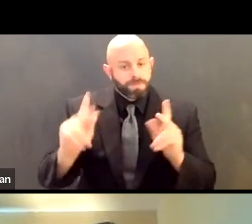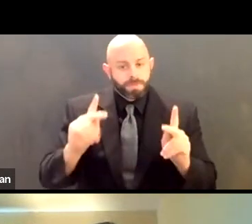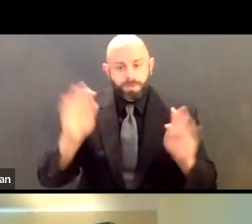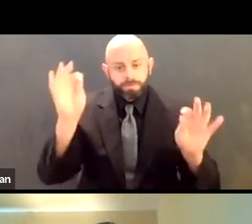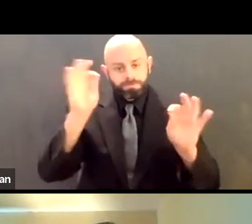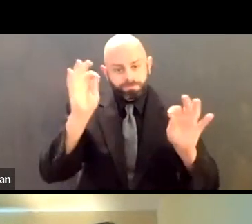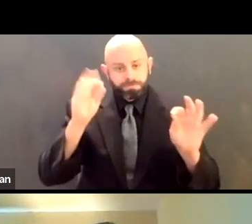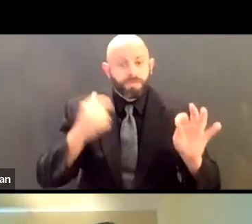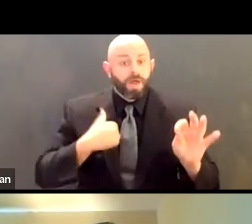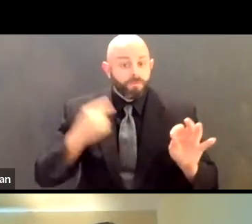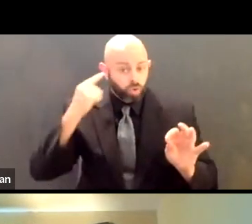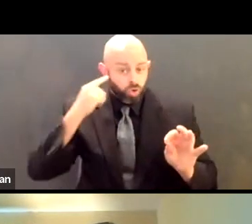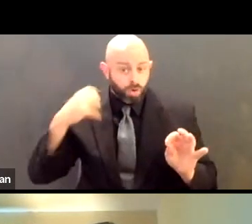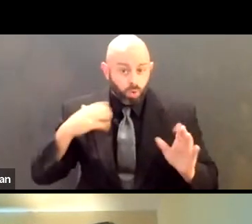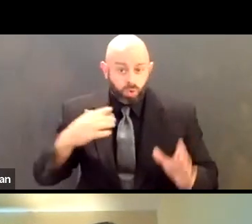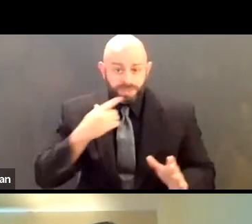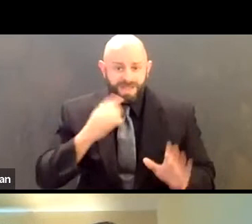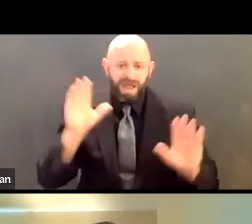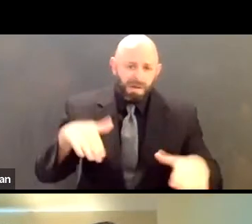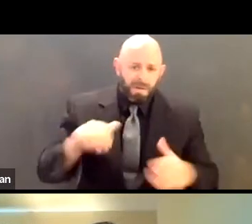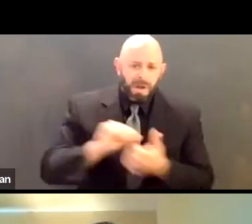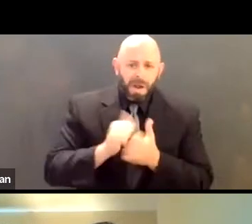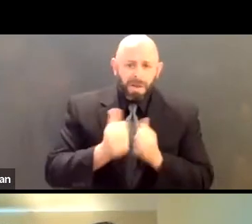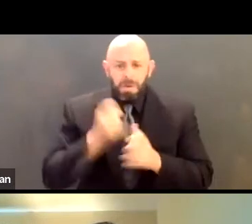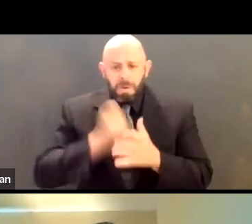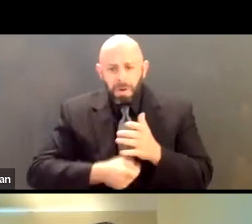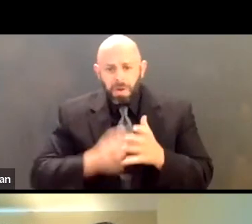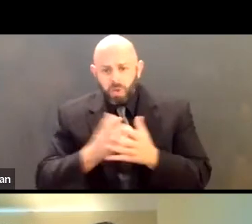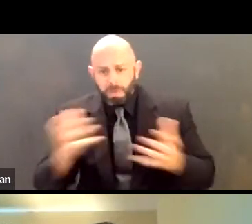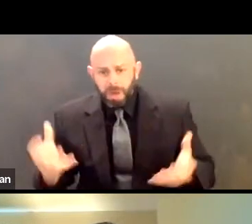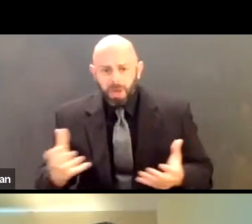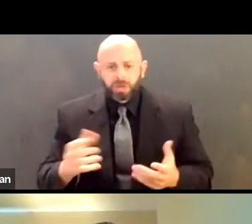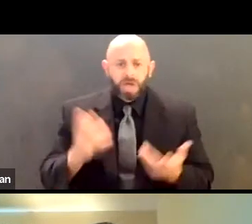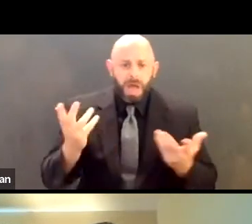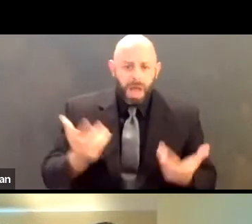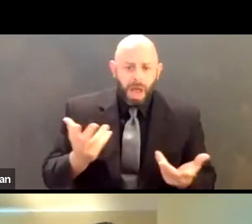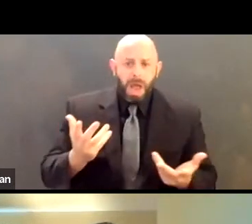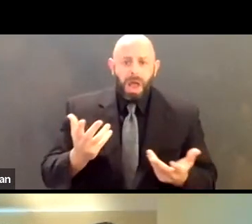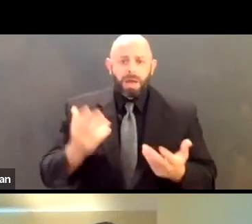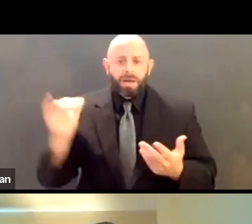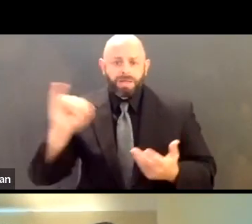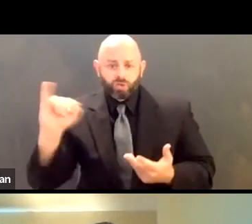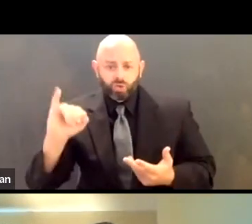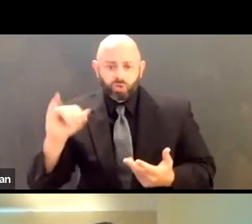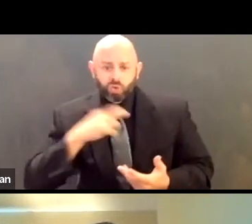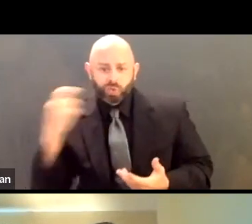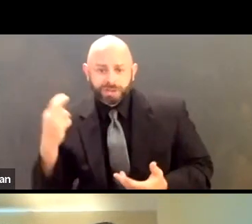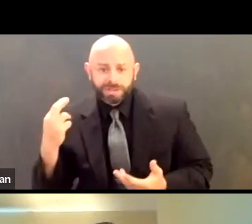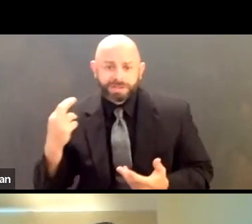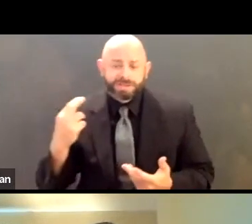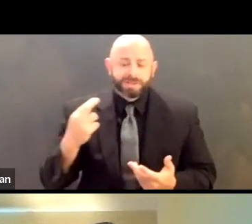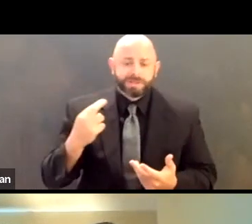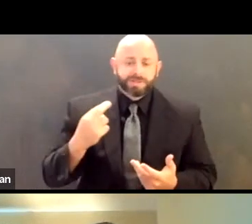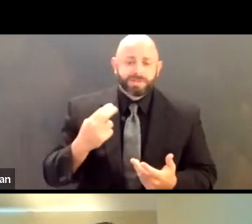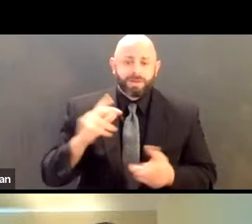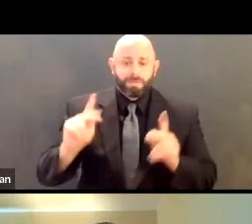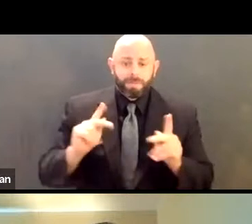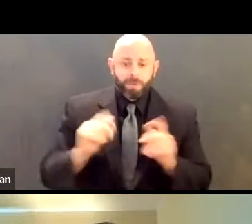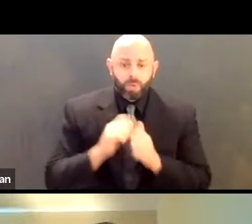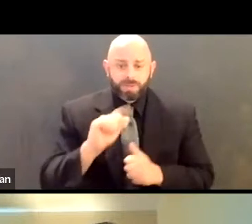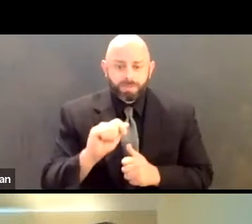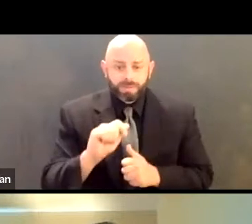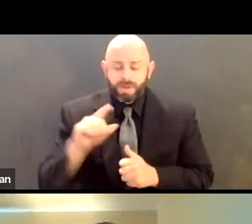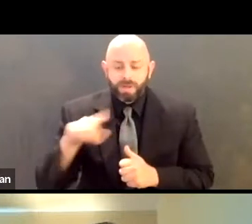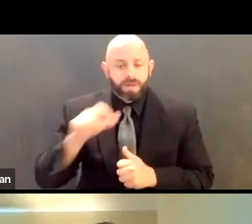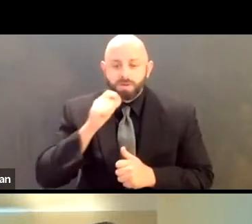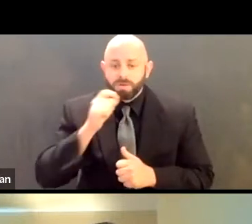about accommodations, may cost too much, or individuals, you know, maybe an insurance risk. They don't seem to understand what is meant by